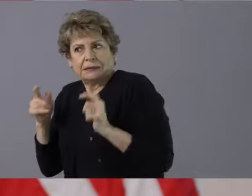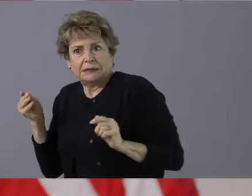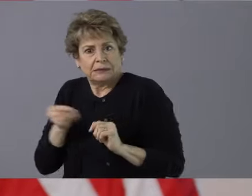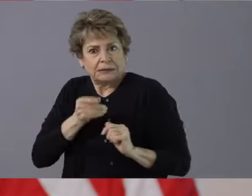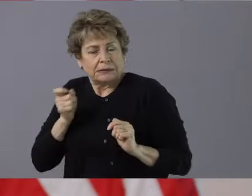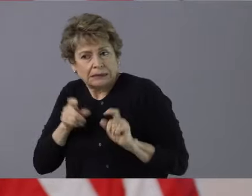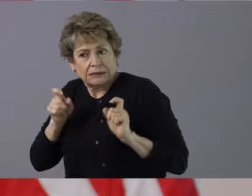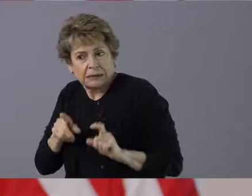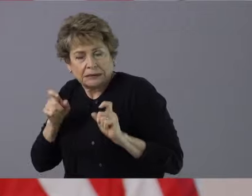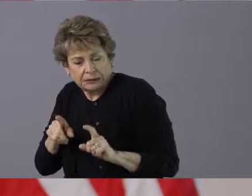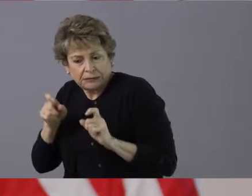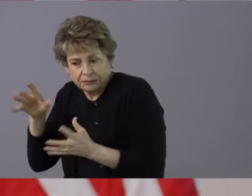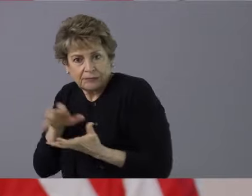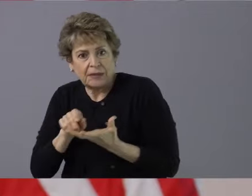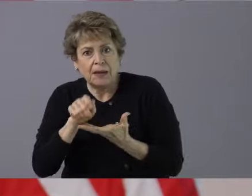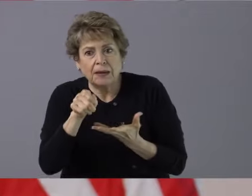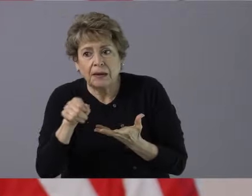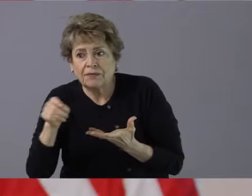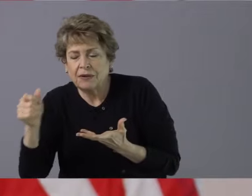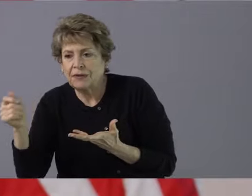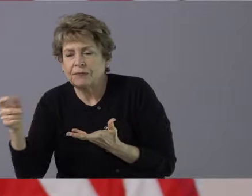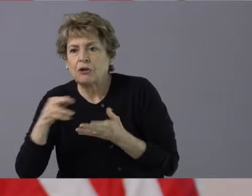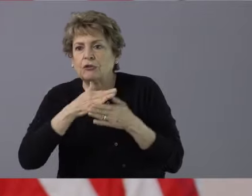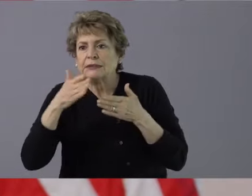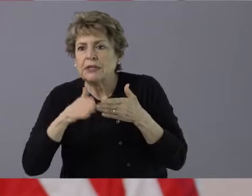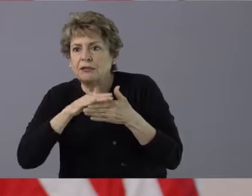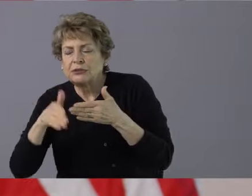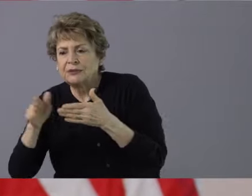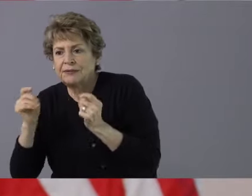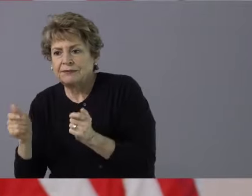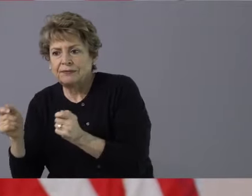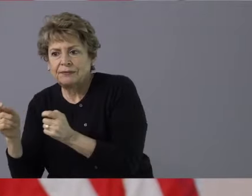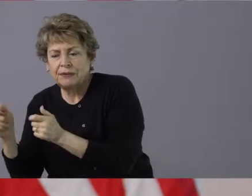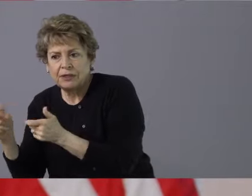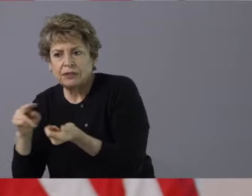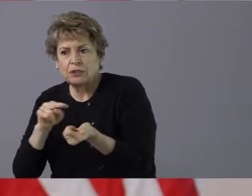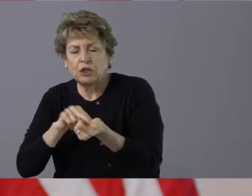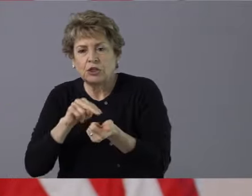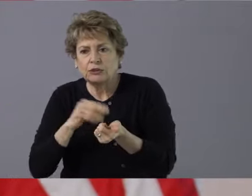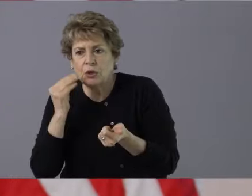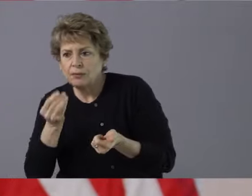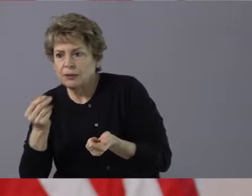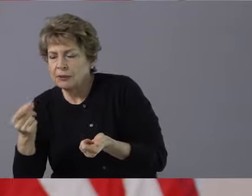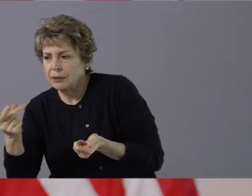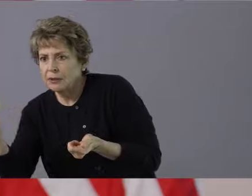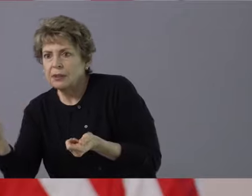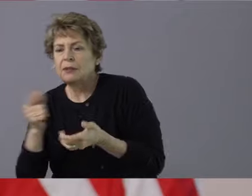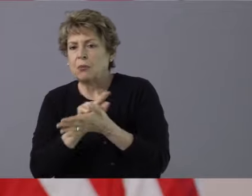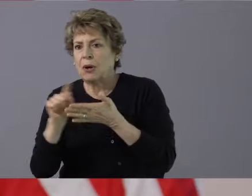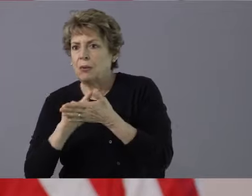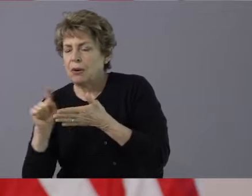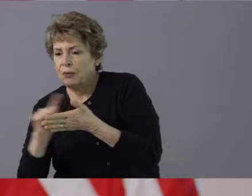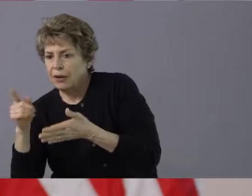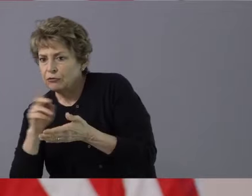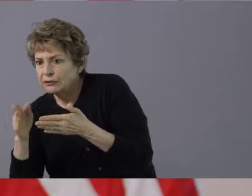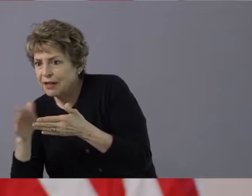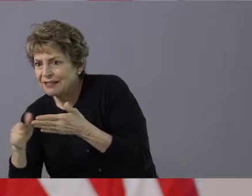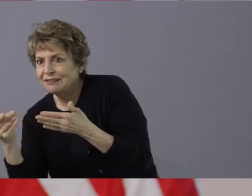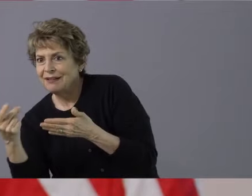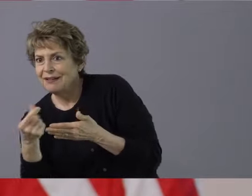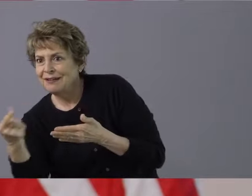will allow our long-term care providers to test their staff weekly, but to also test patients and as well